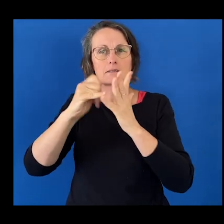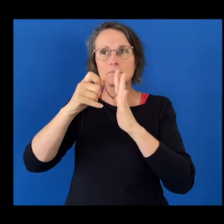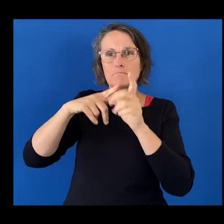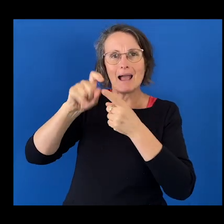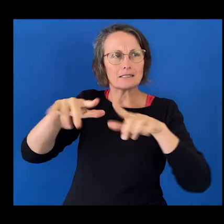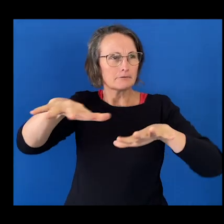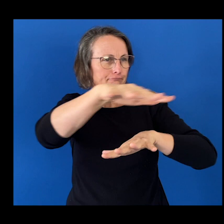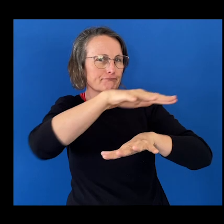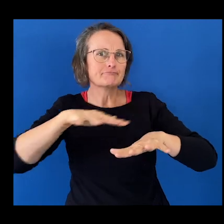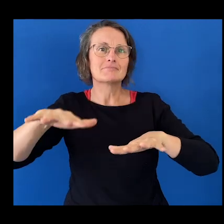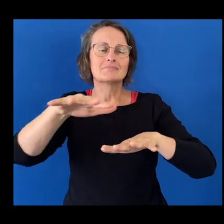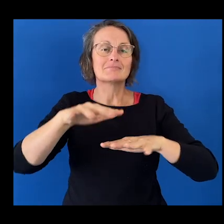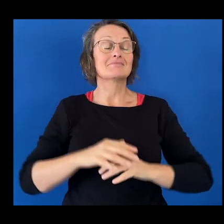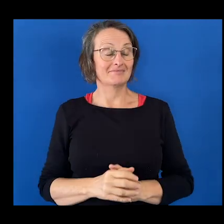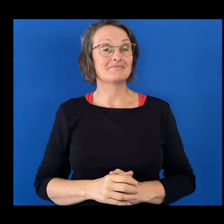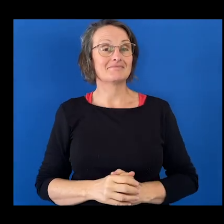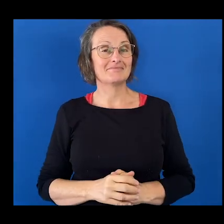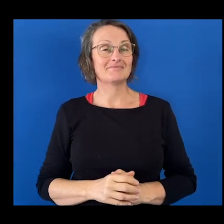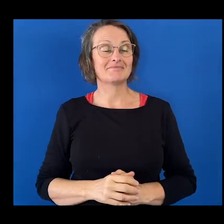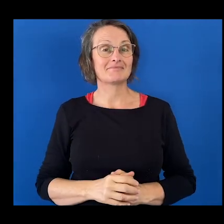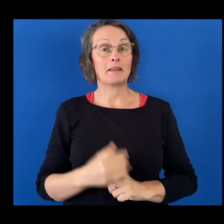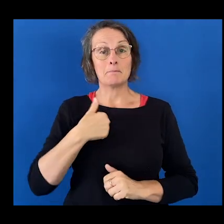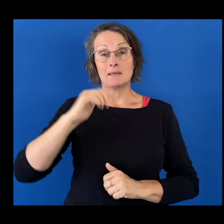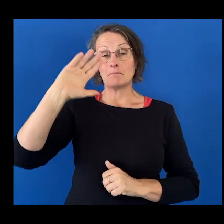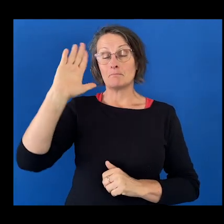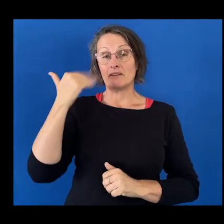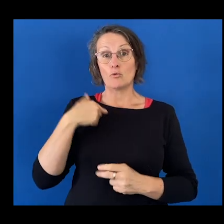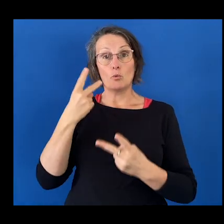So when I was visiting